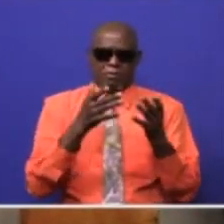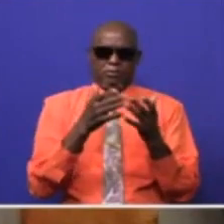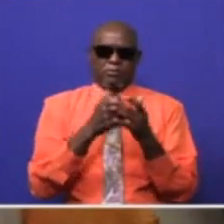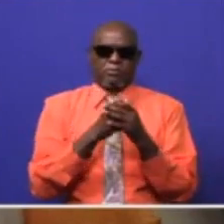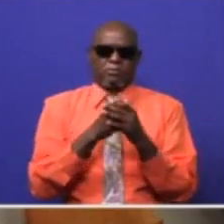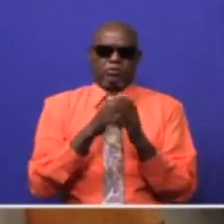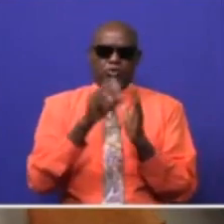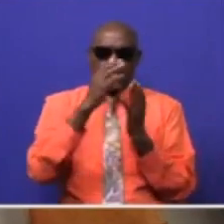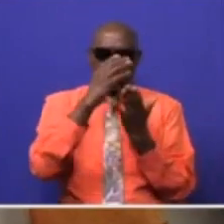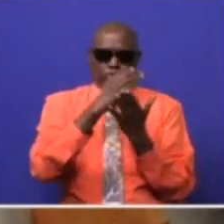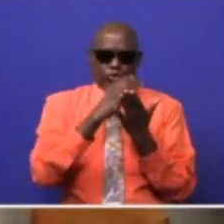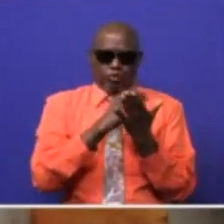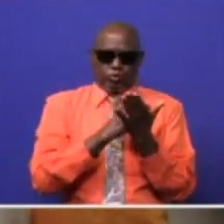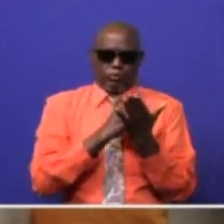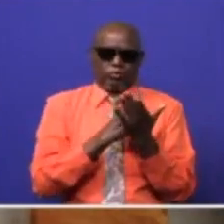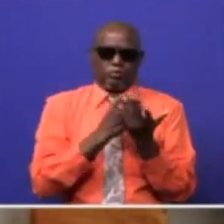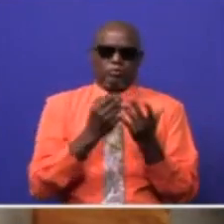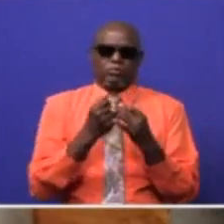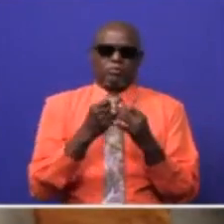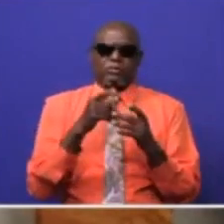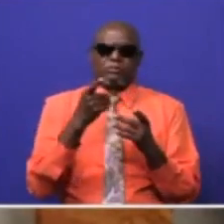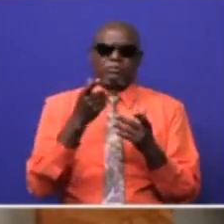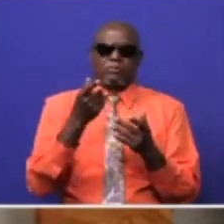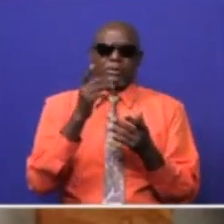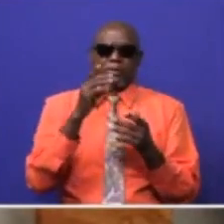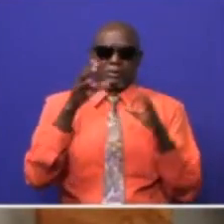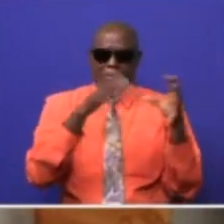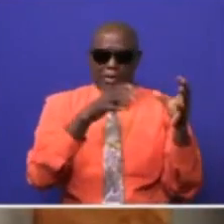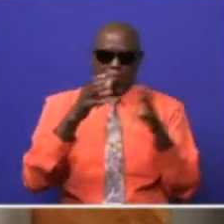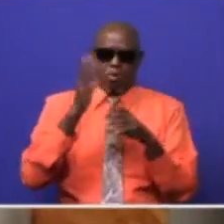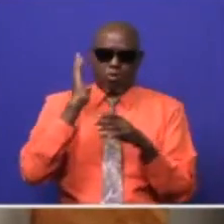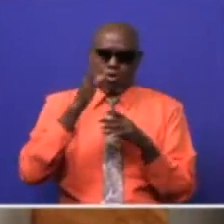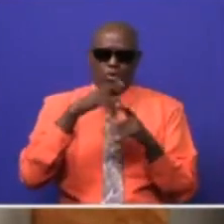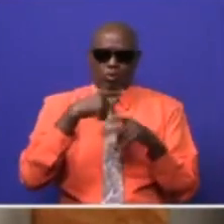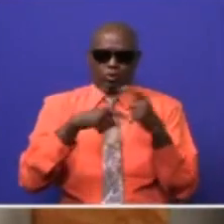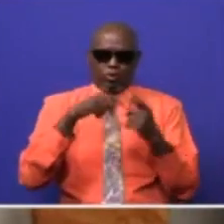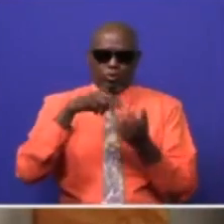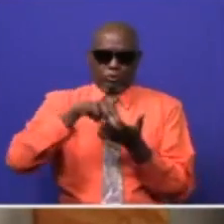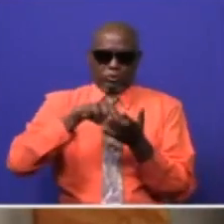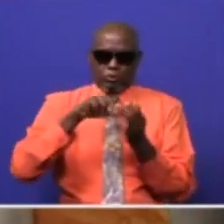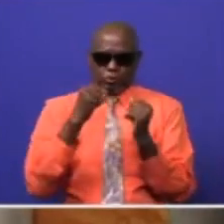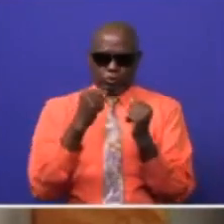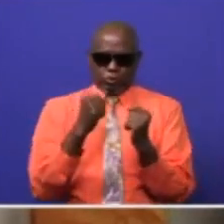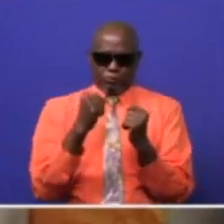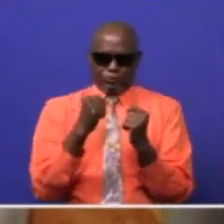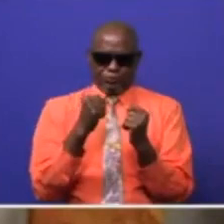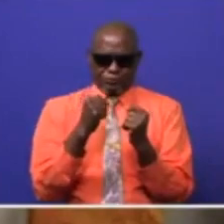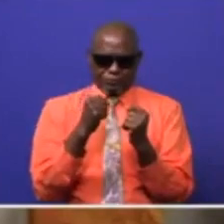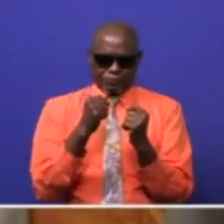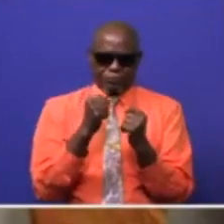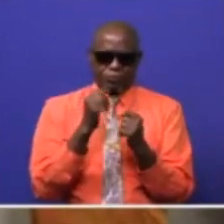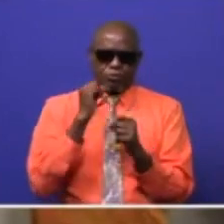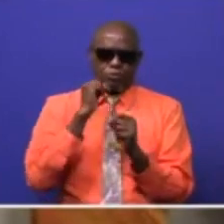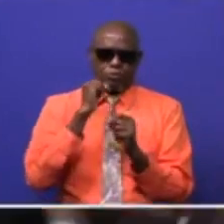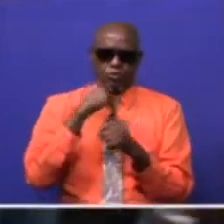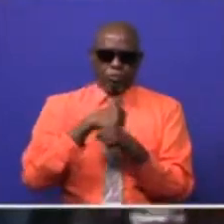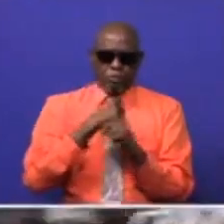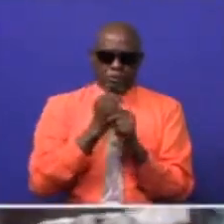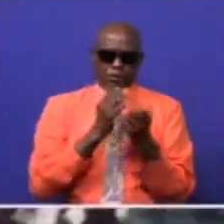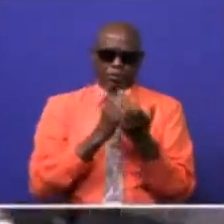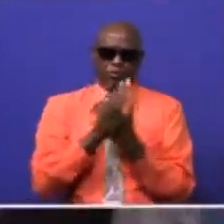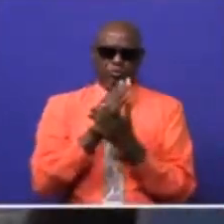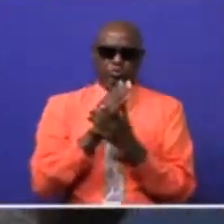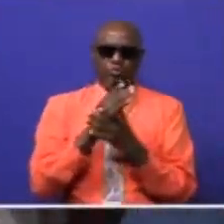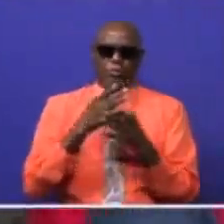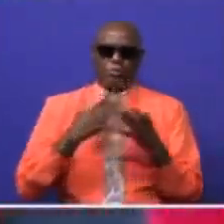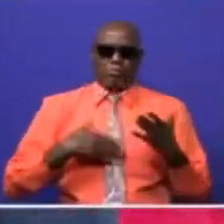ya UDA kwamba chama itaendelea kuwa imara and will make sure hii tabia itaendelea tena.